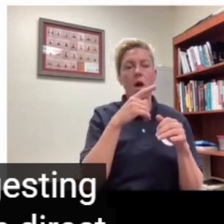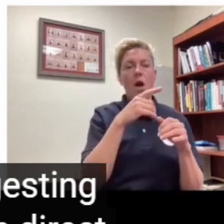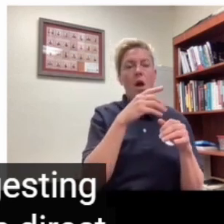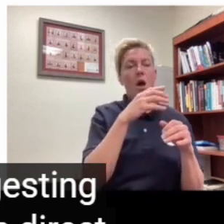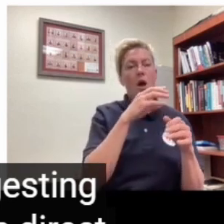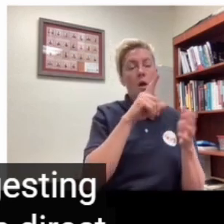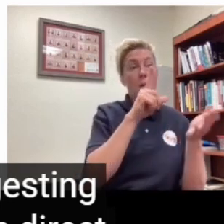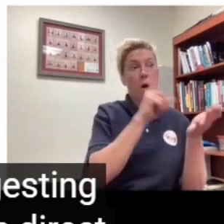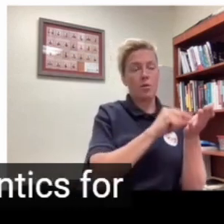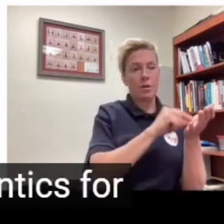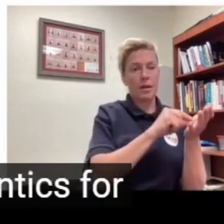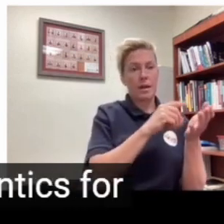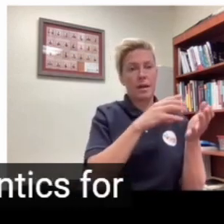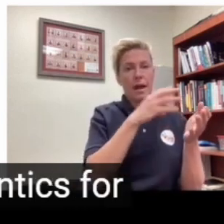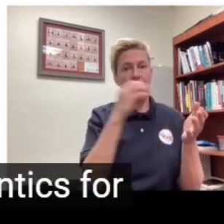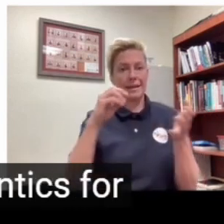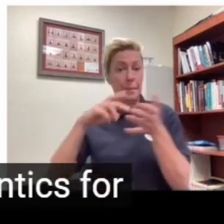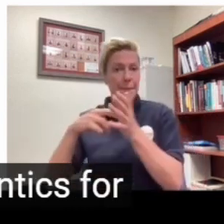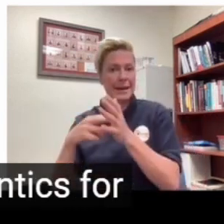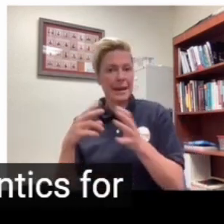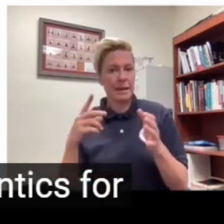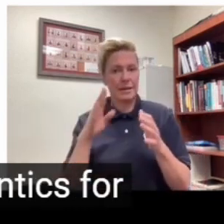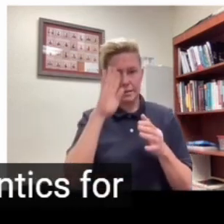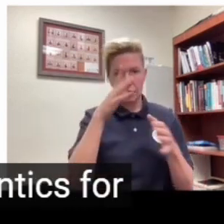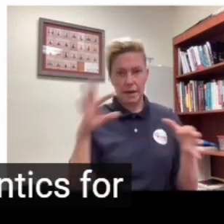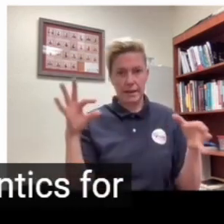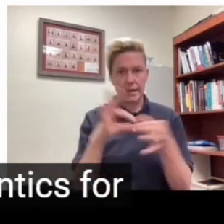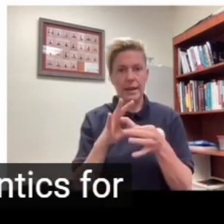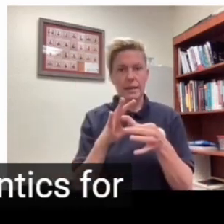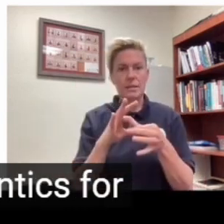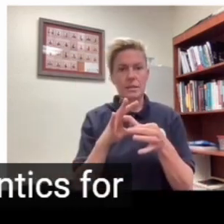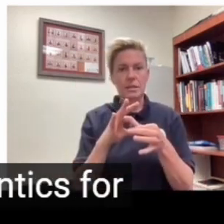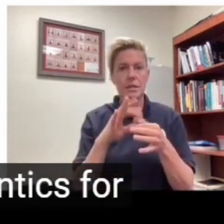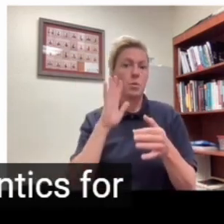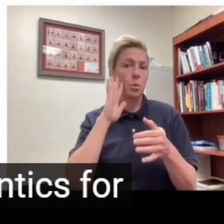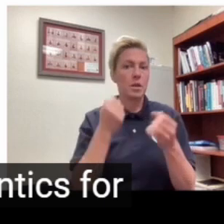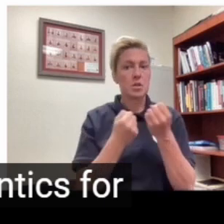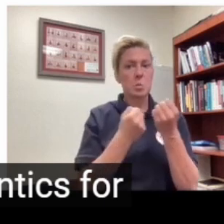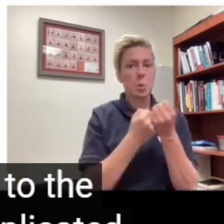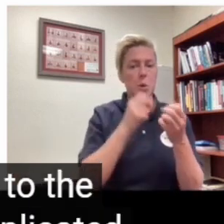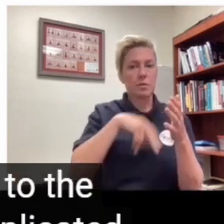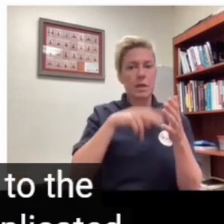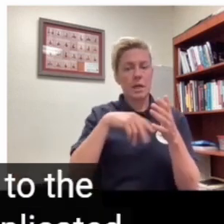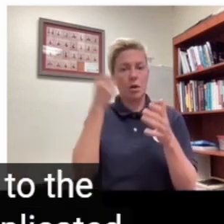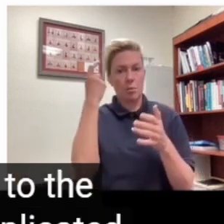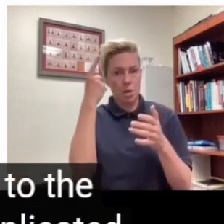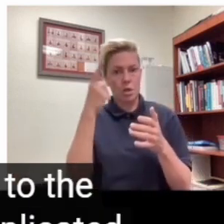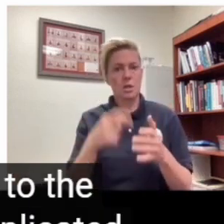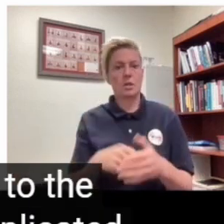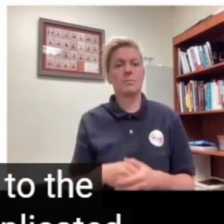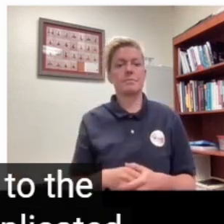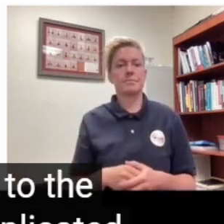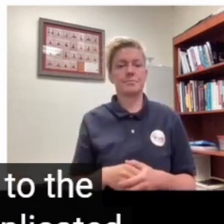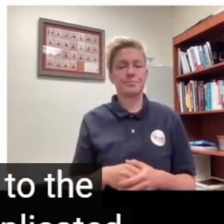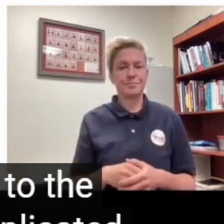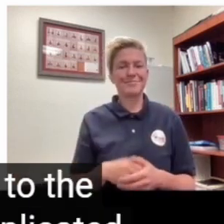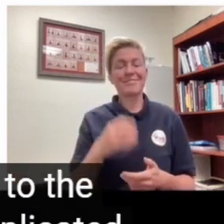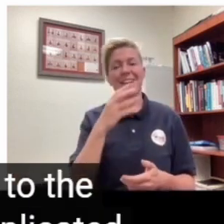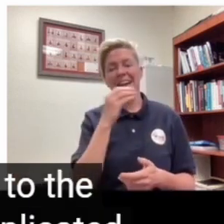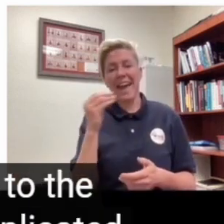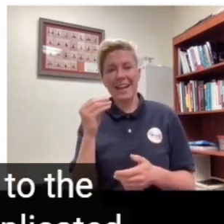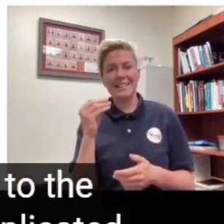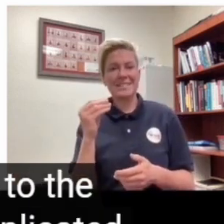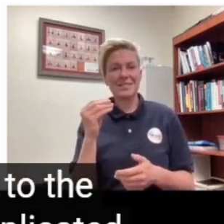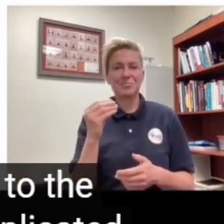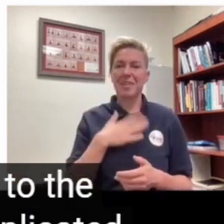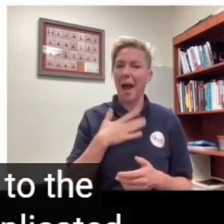phonology and more direct links between orthography and semantics for deaf readers. Now, these results were not